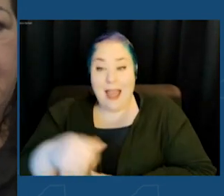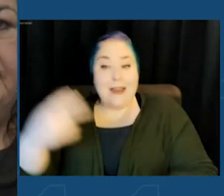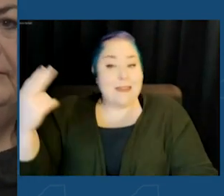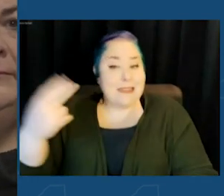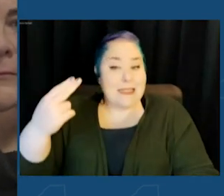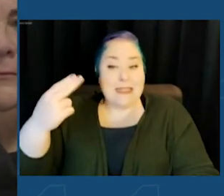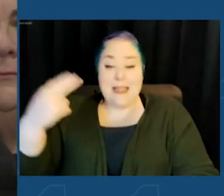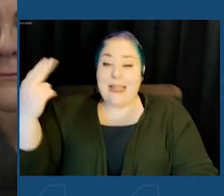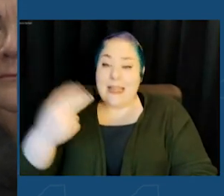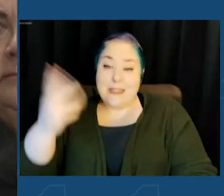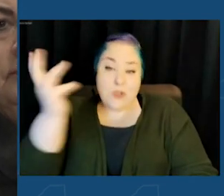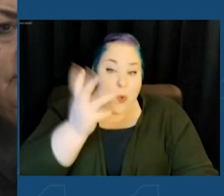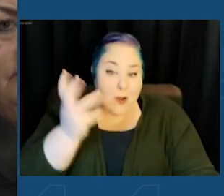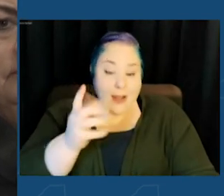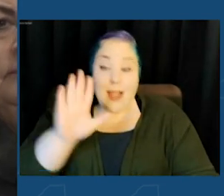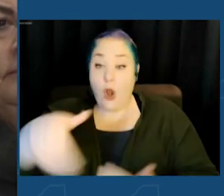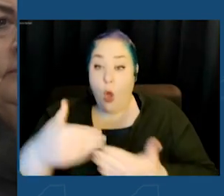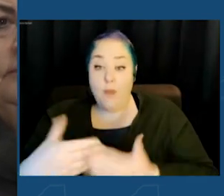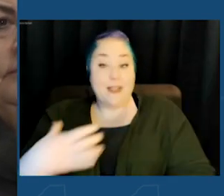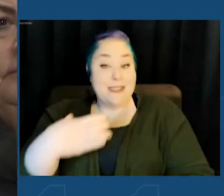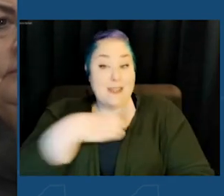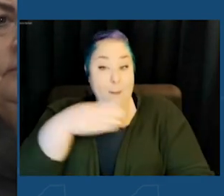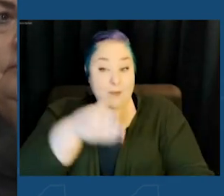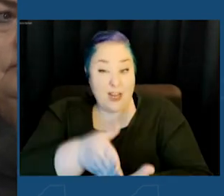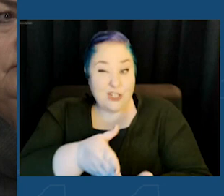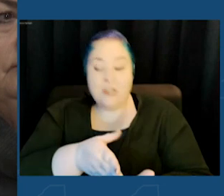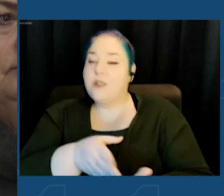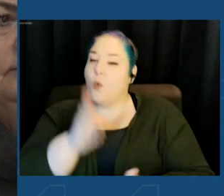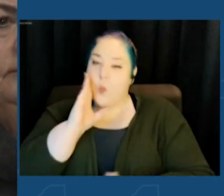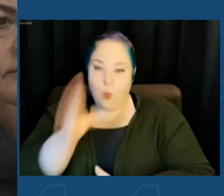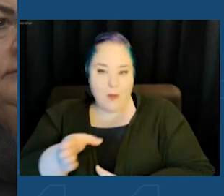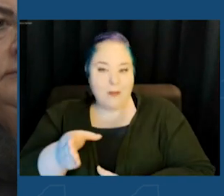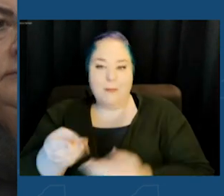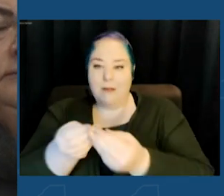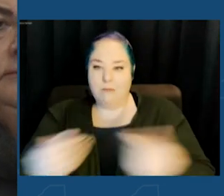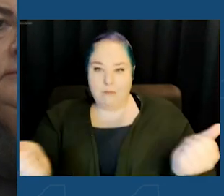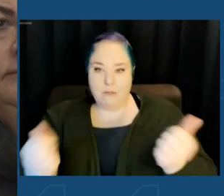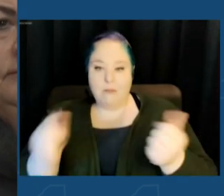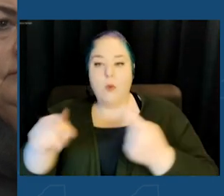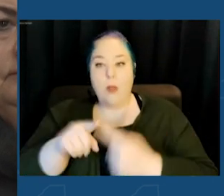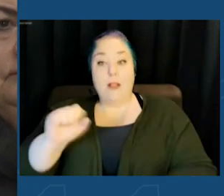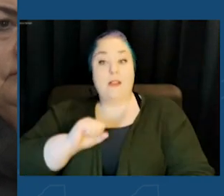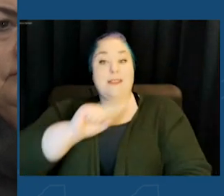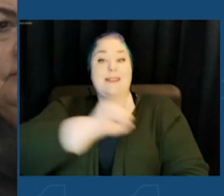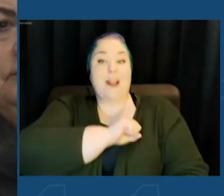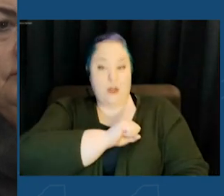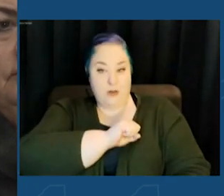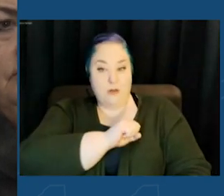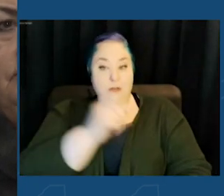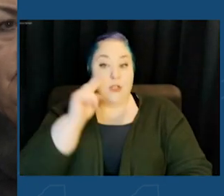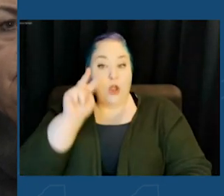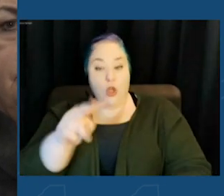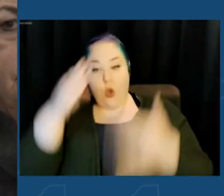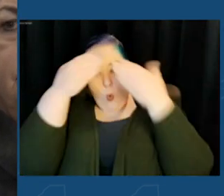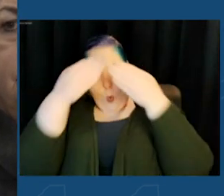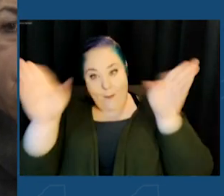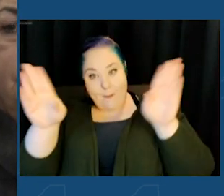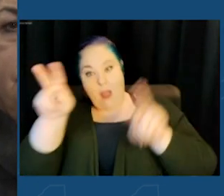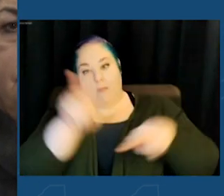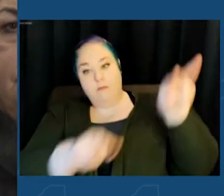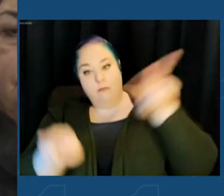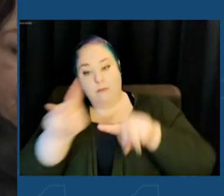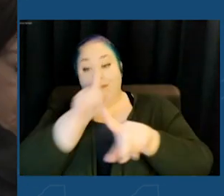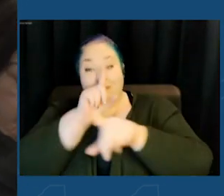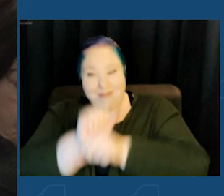objections will be overcome when the Senators look at with an open mind and actually study